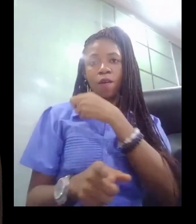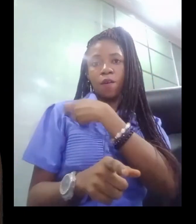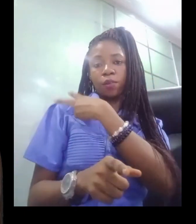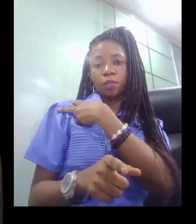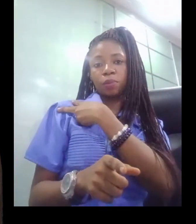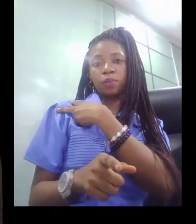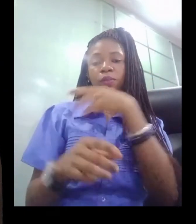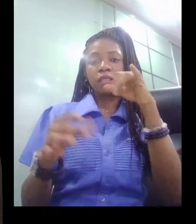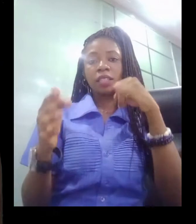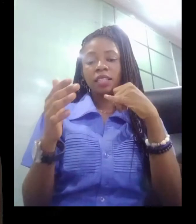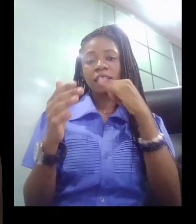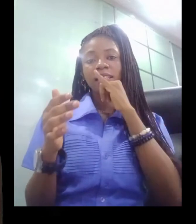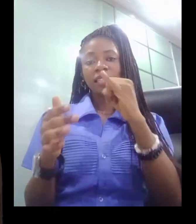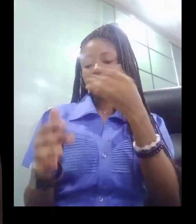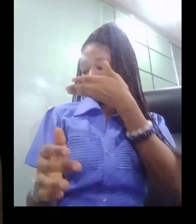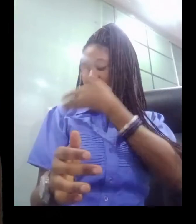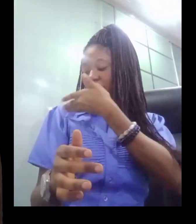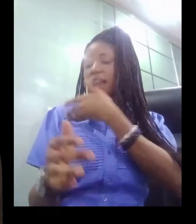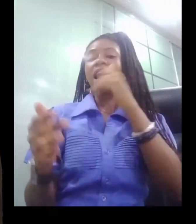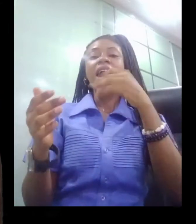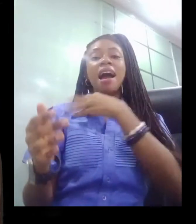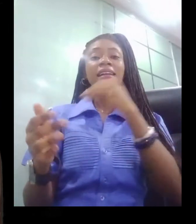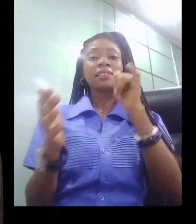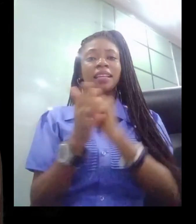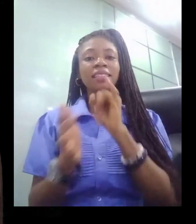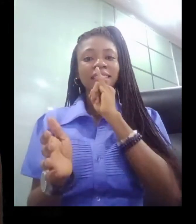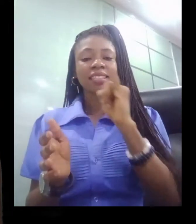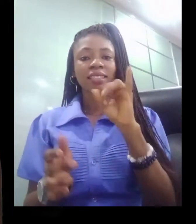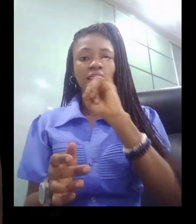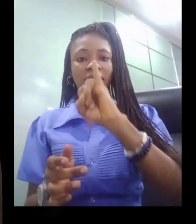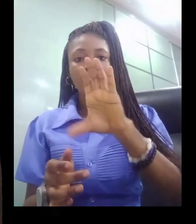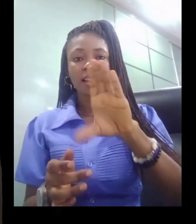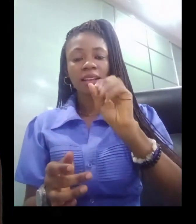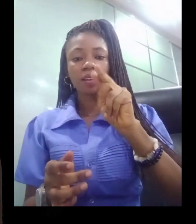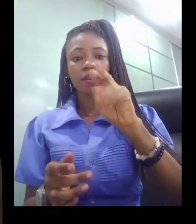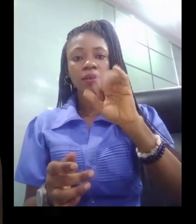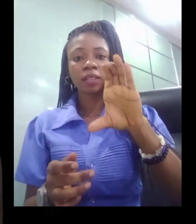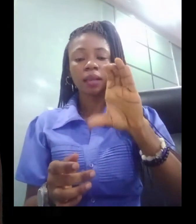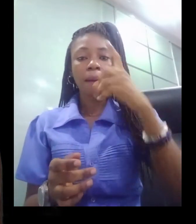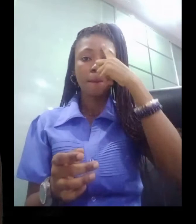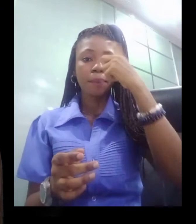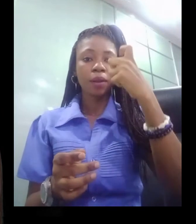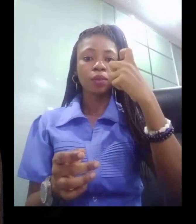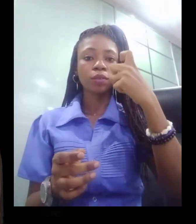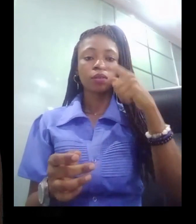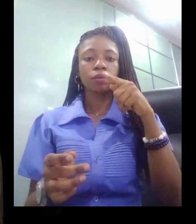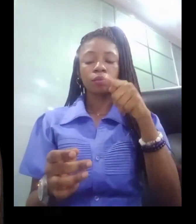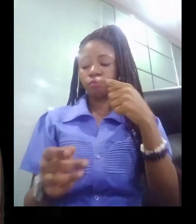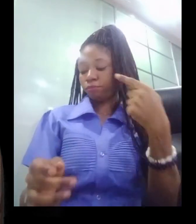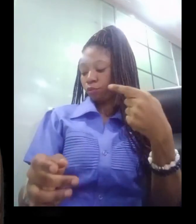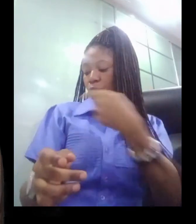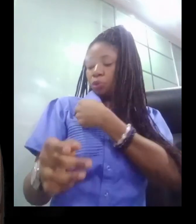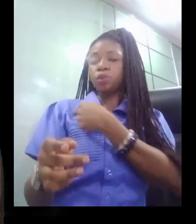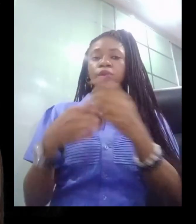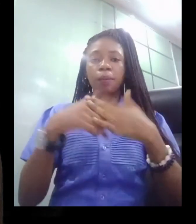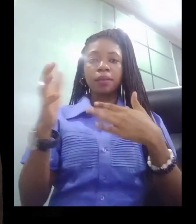is on the arm, and this is iconic also because of, you get shot here, even though there